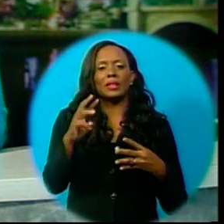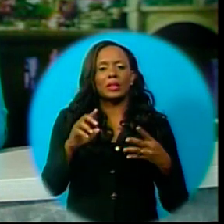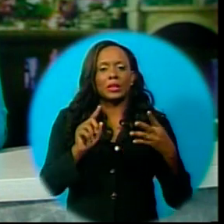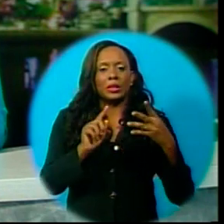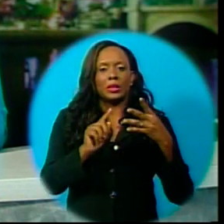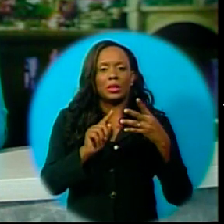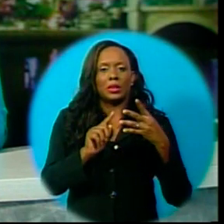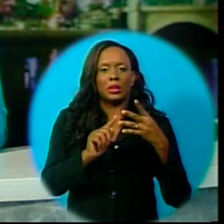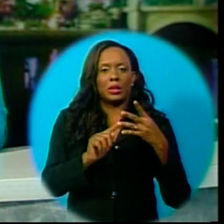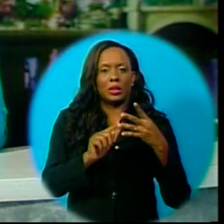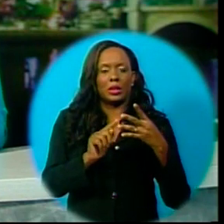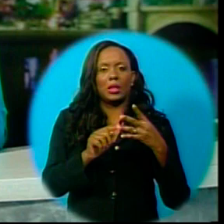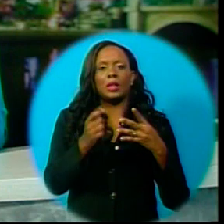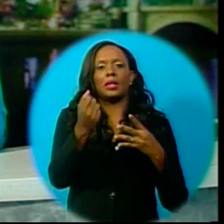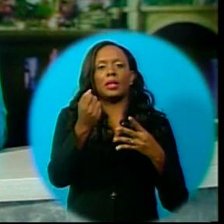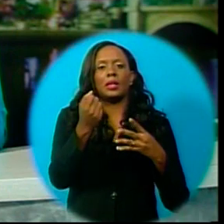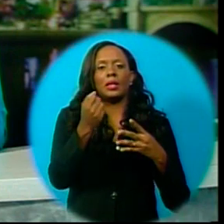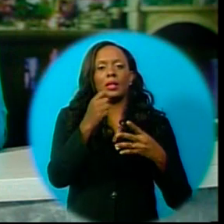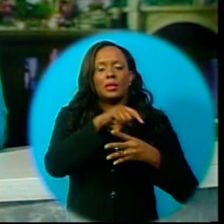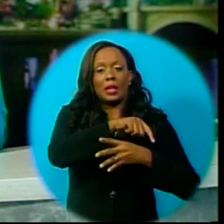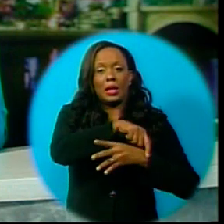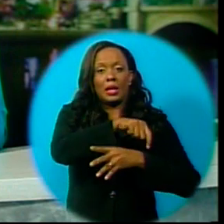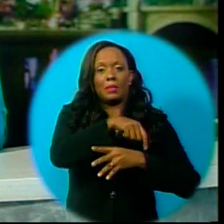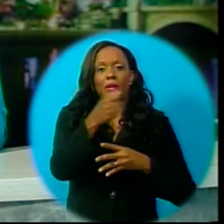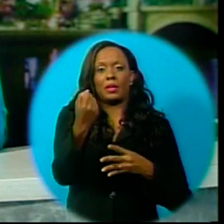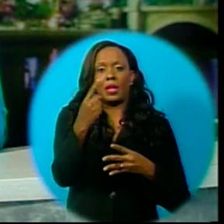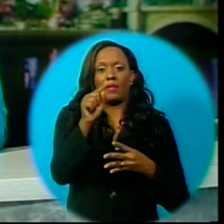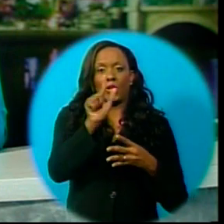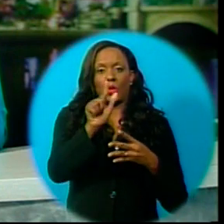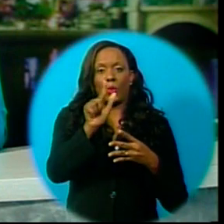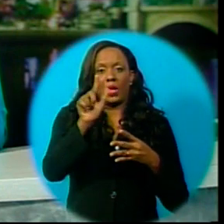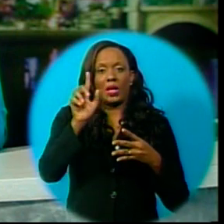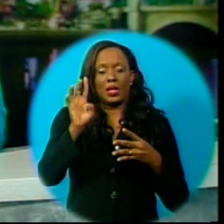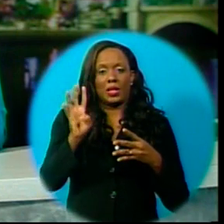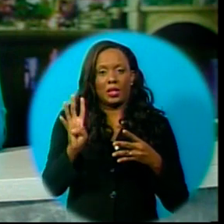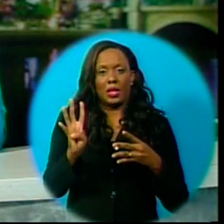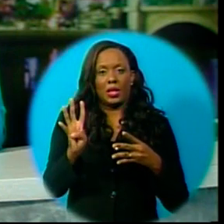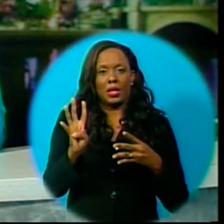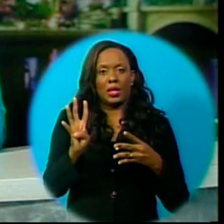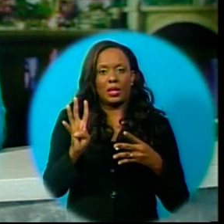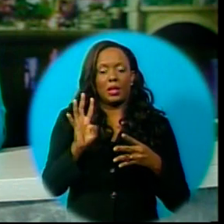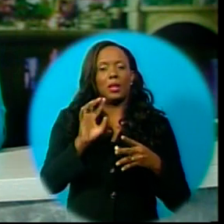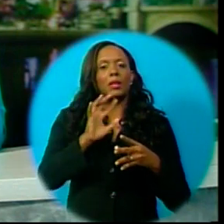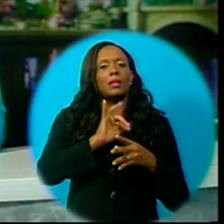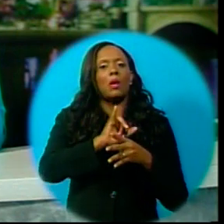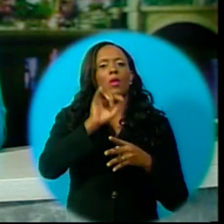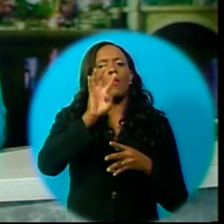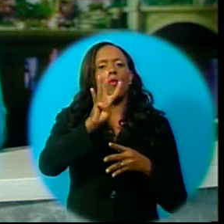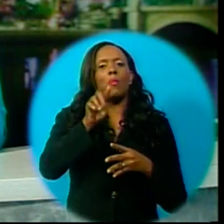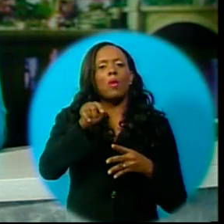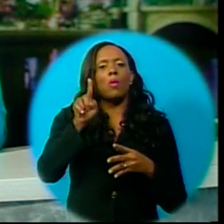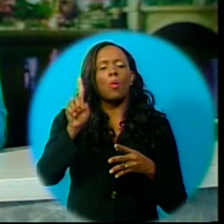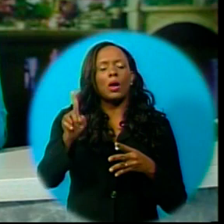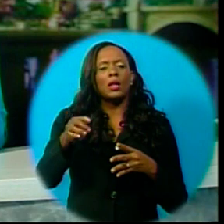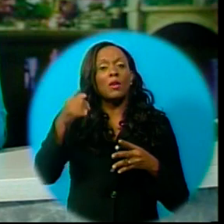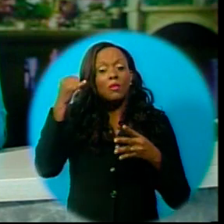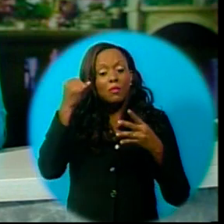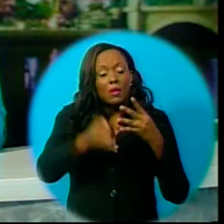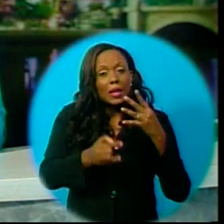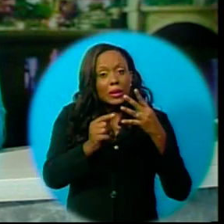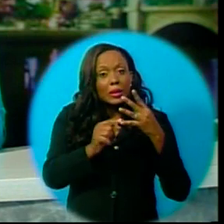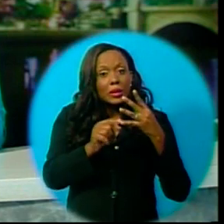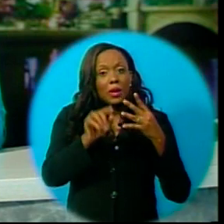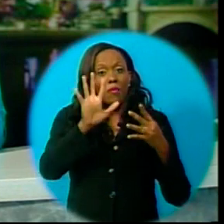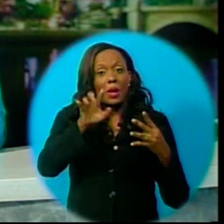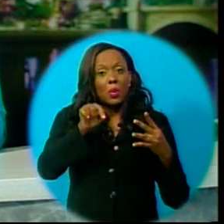Then at 11:29. That one was a 4.1 magnitude. The final tremor, a 5.3